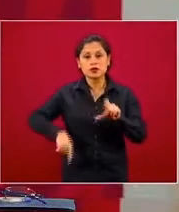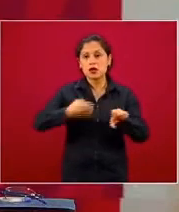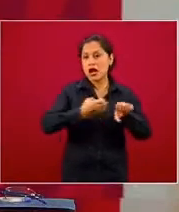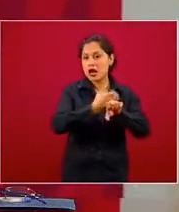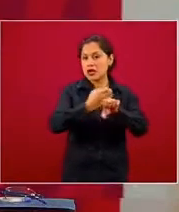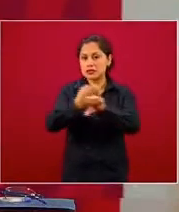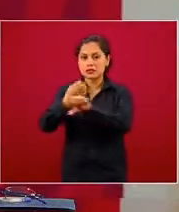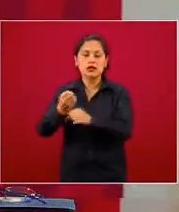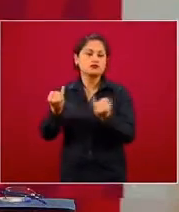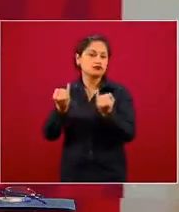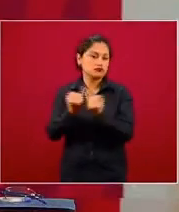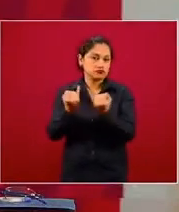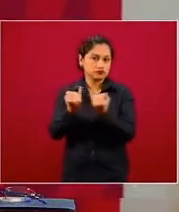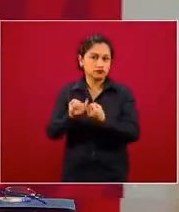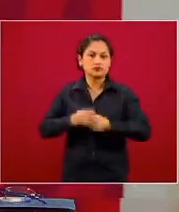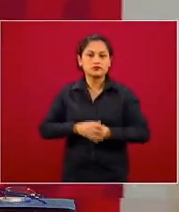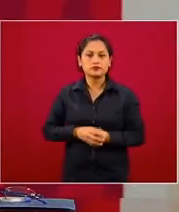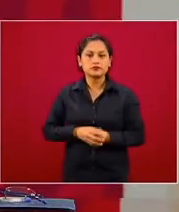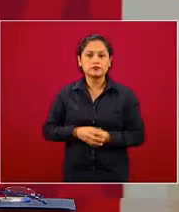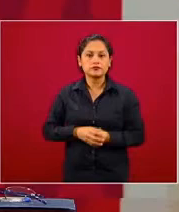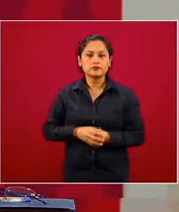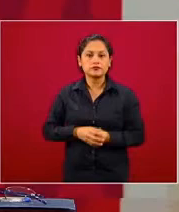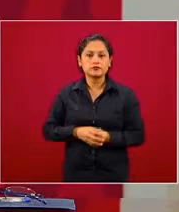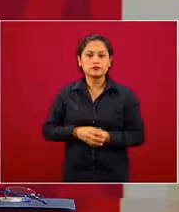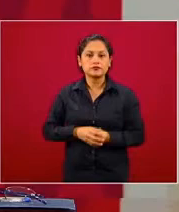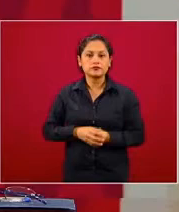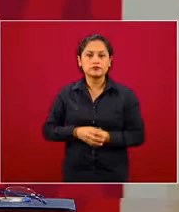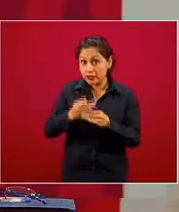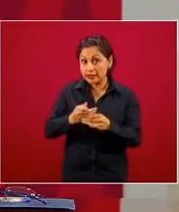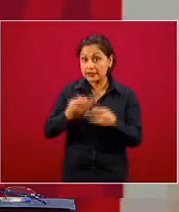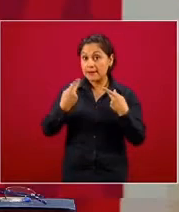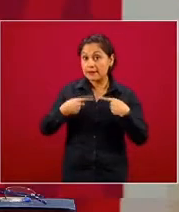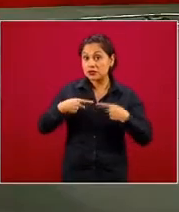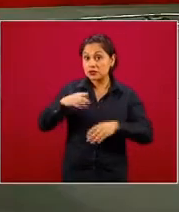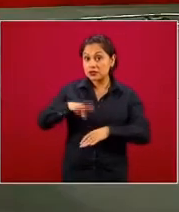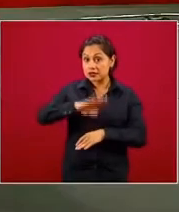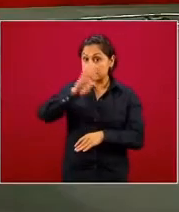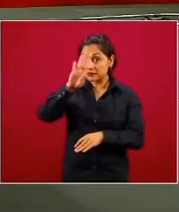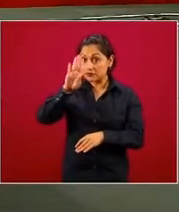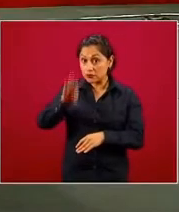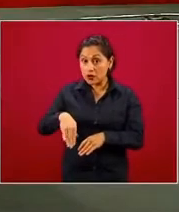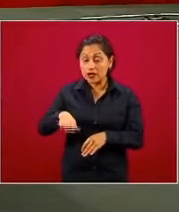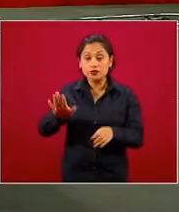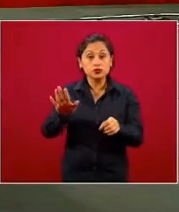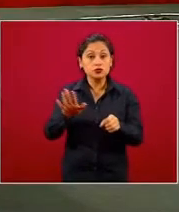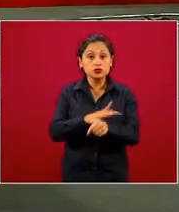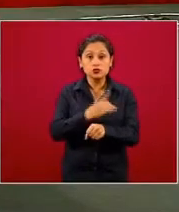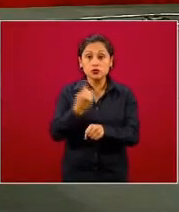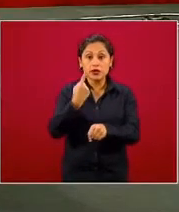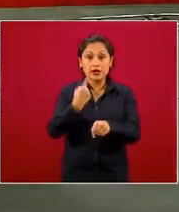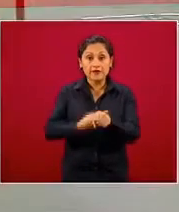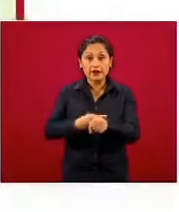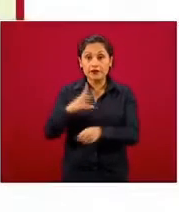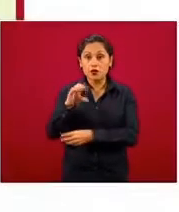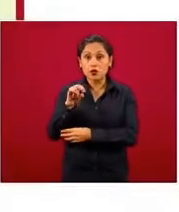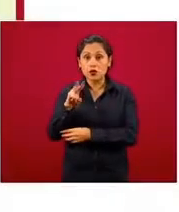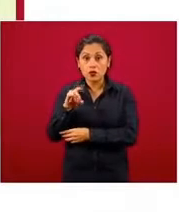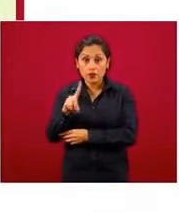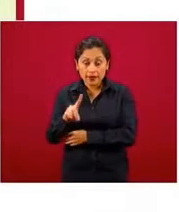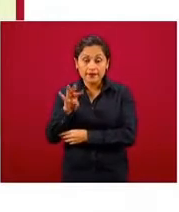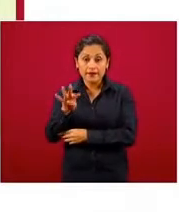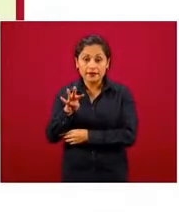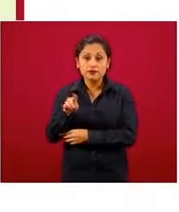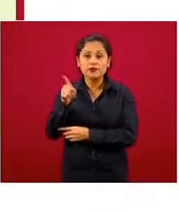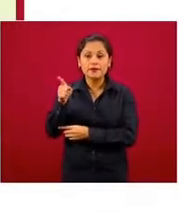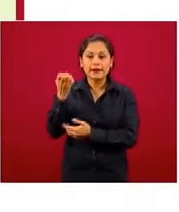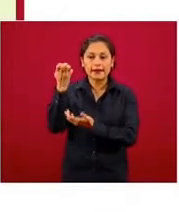deaths by COVID in the city, we have this number. There are more deaths, but the deaths have to be determined to have been